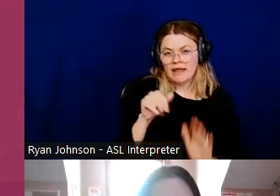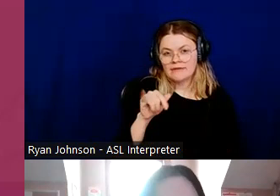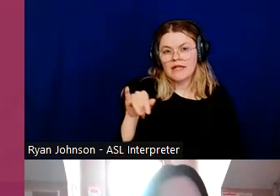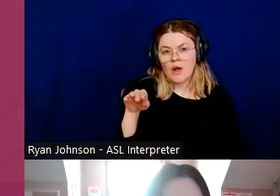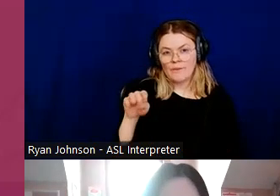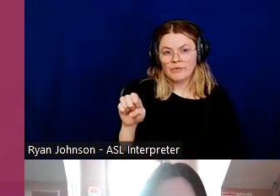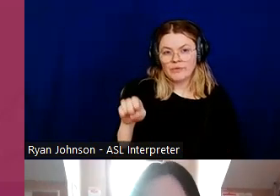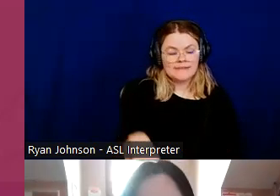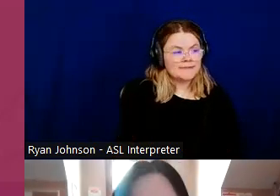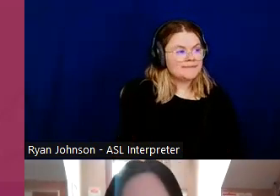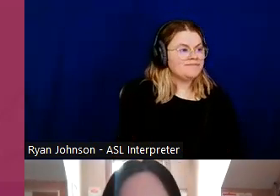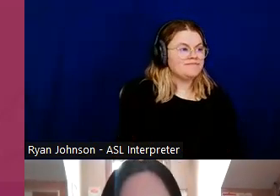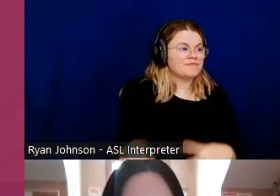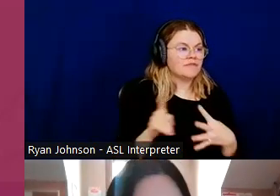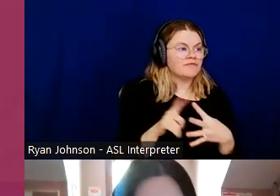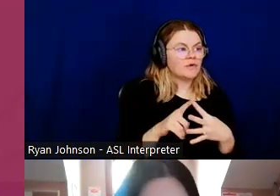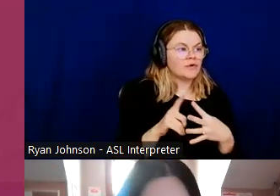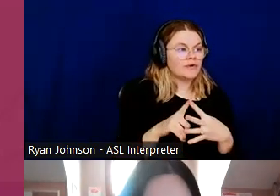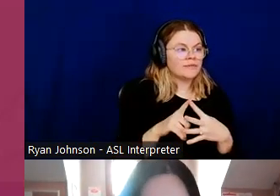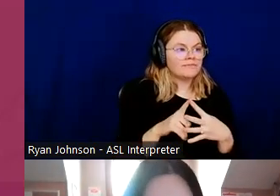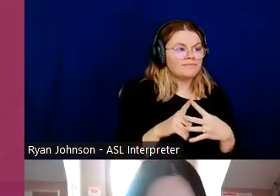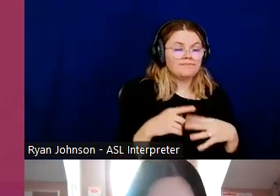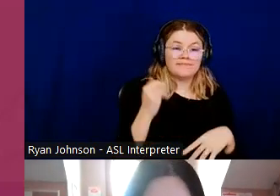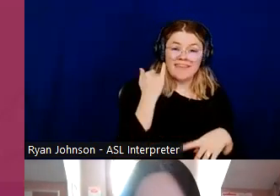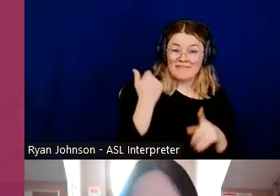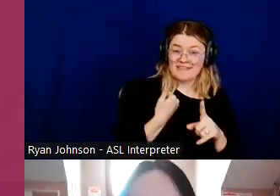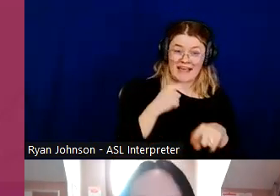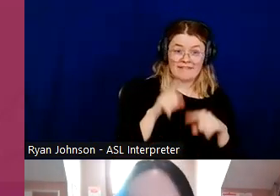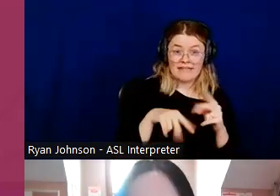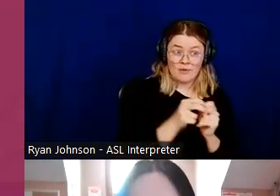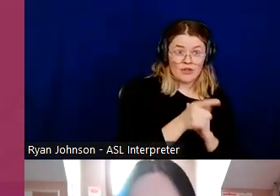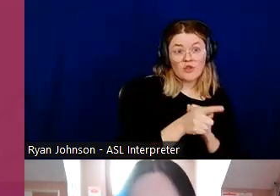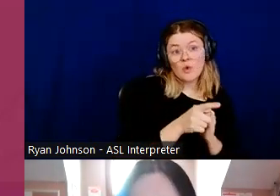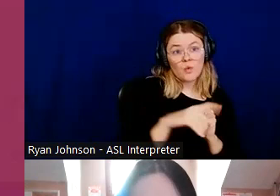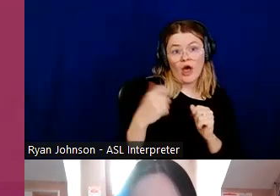we have the trope of if I can't have you, no one can.